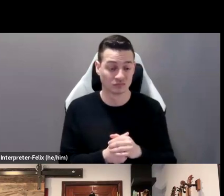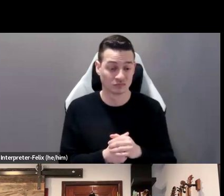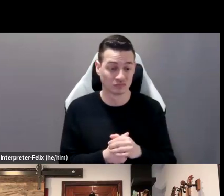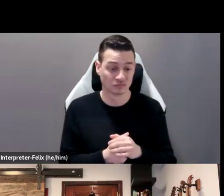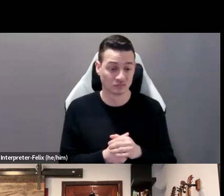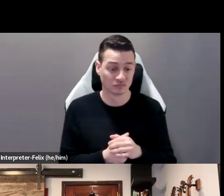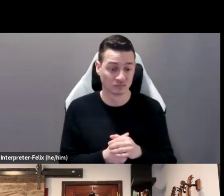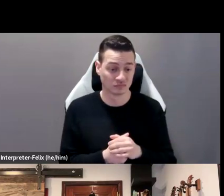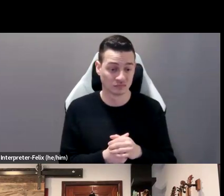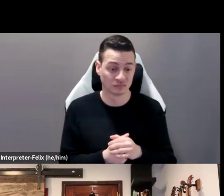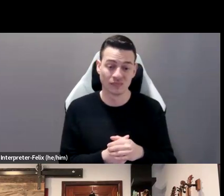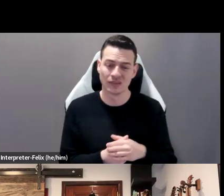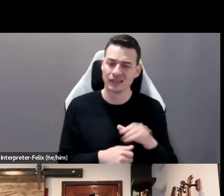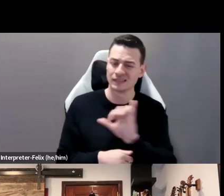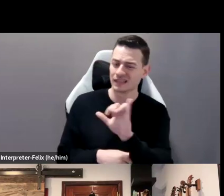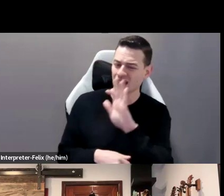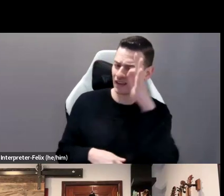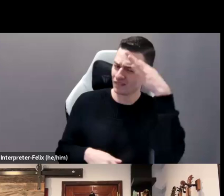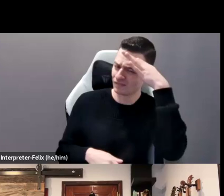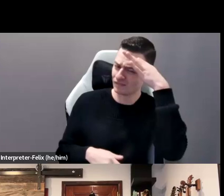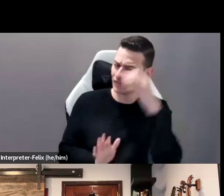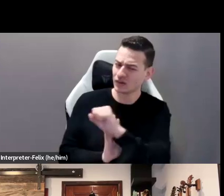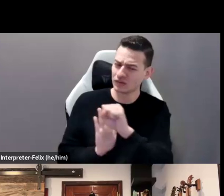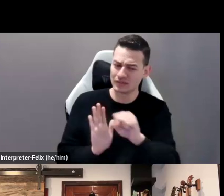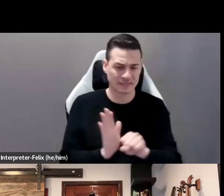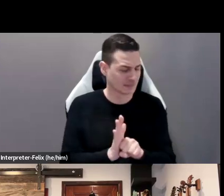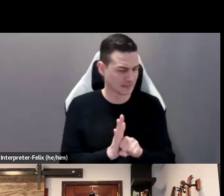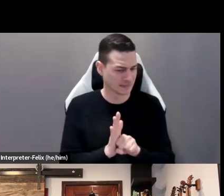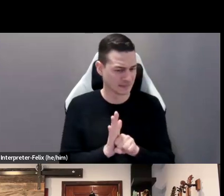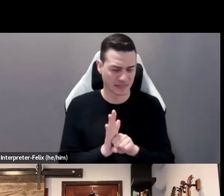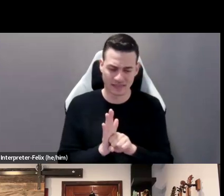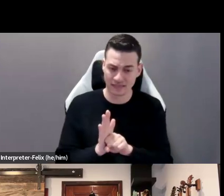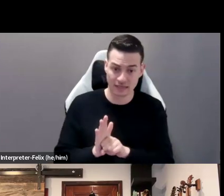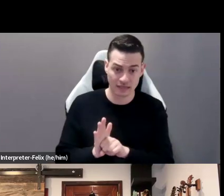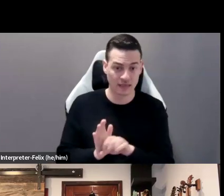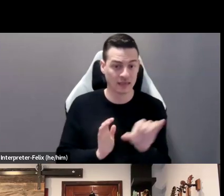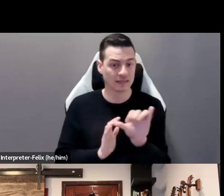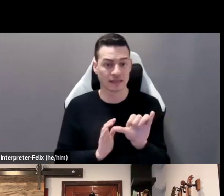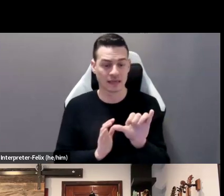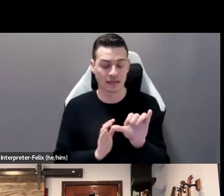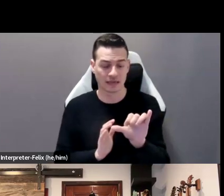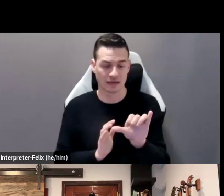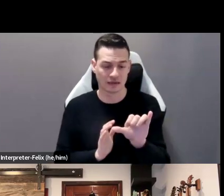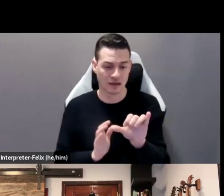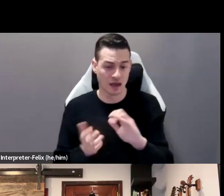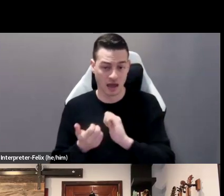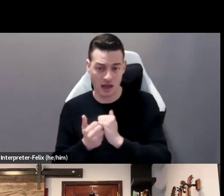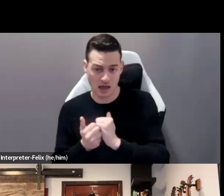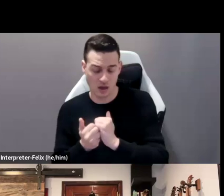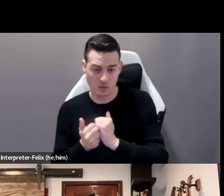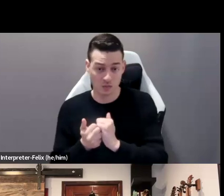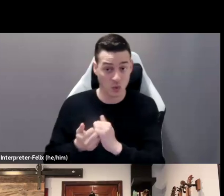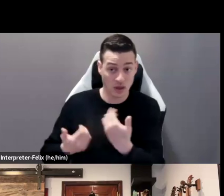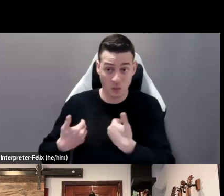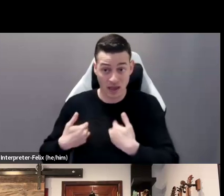campus is both independent and also under the governance of CUNY, but it's a real mishmash of how those systems